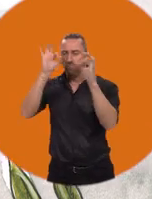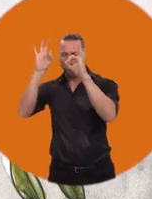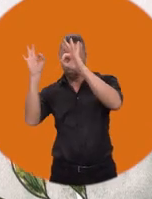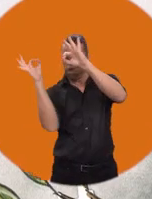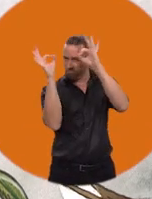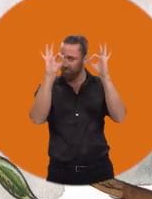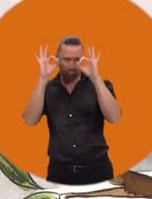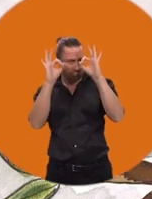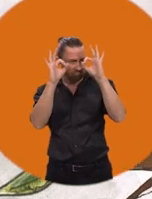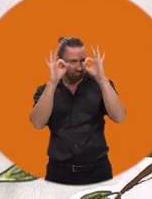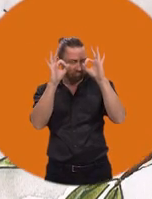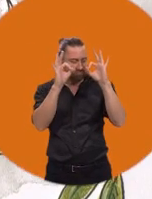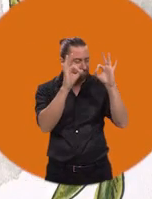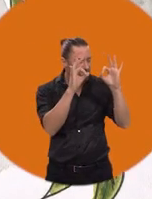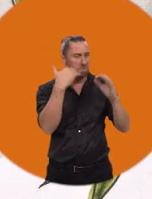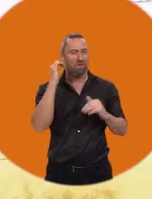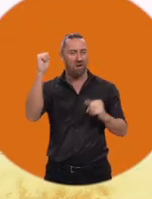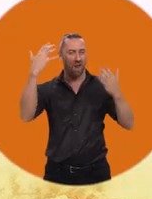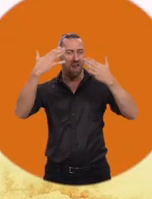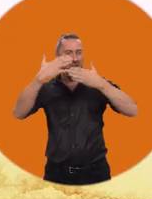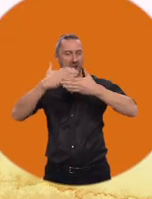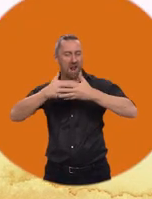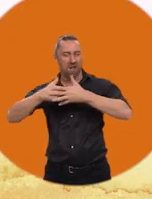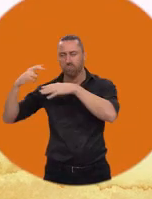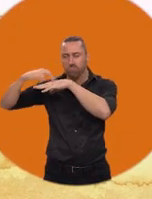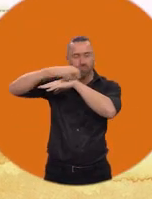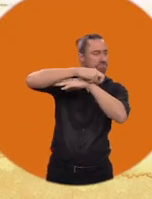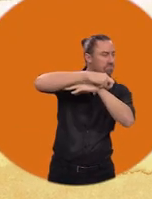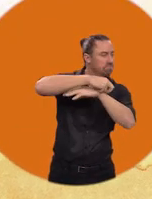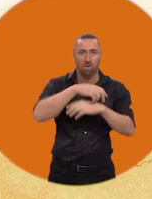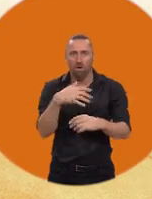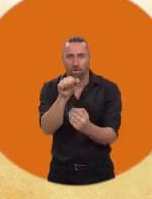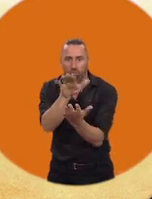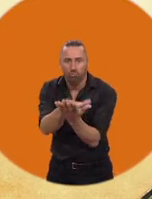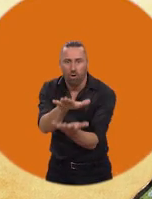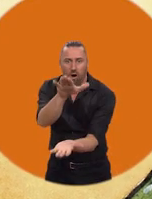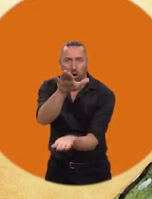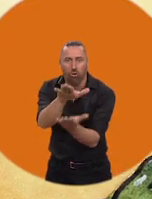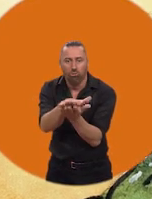night. And a sneaky old croc who would give you a fright.